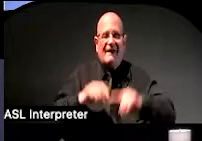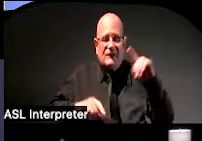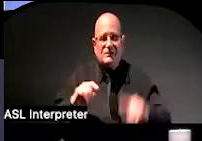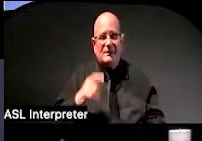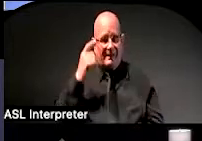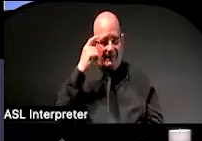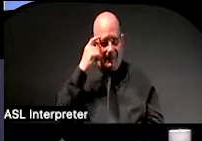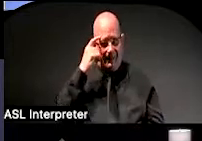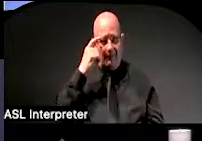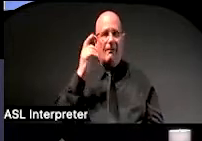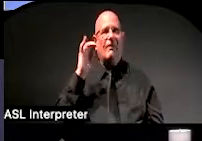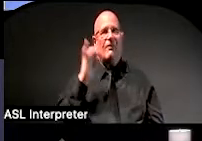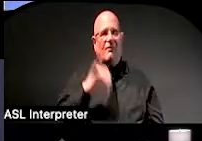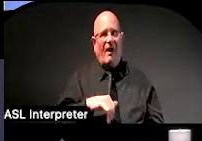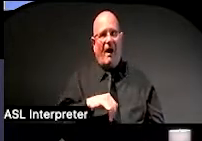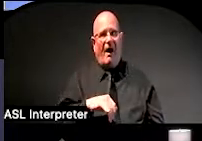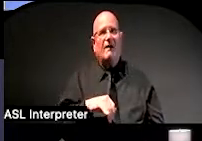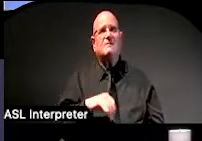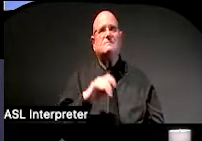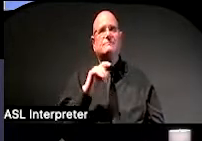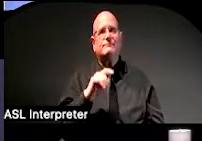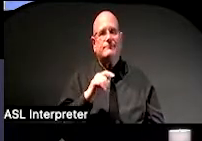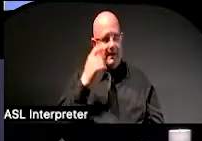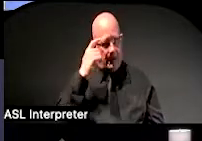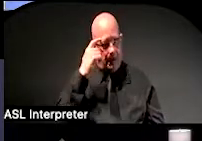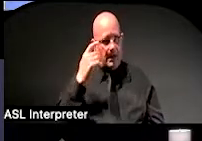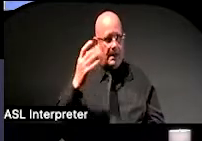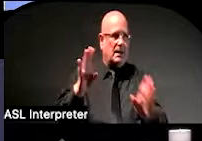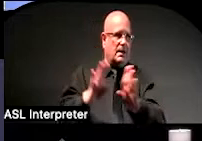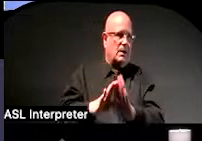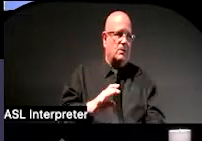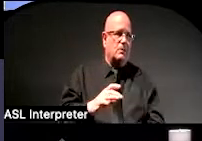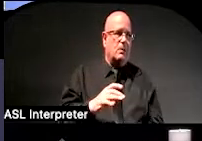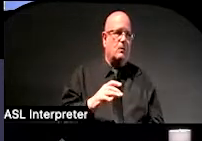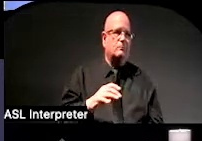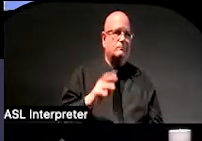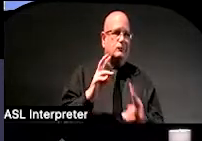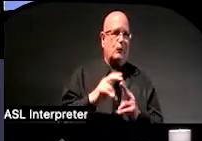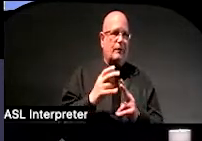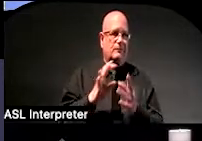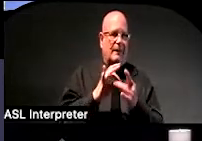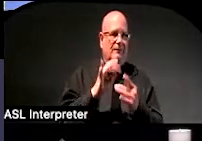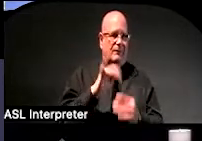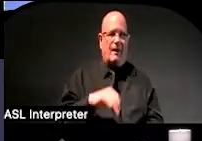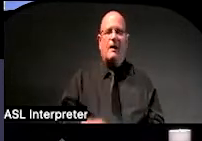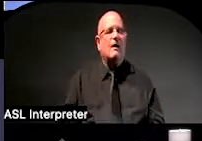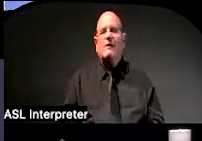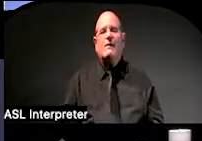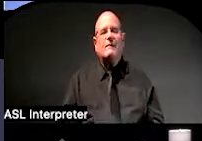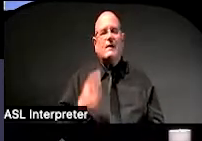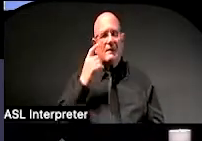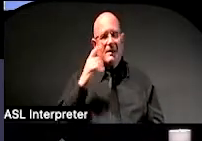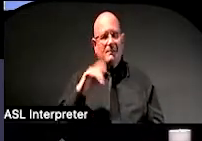we automatically, some of us might shut down and think that that's the only thing it relates to. And so we have to think about